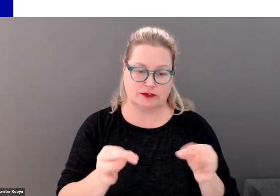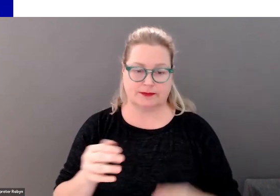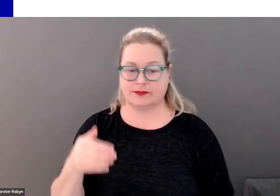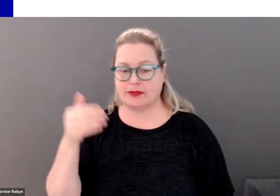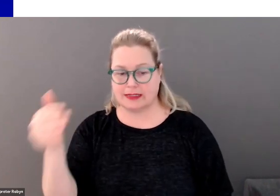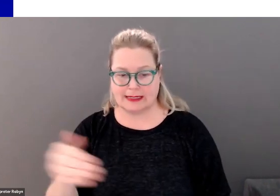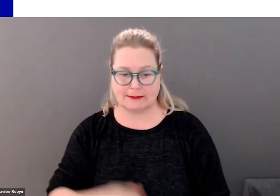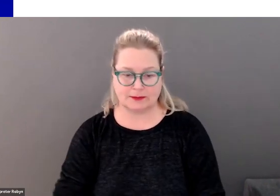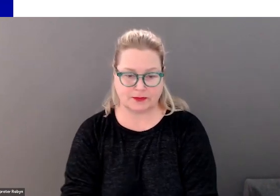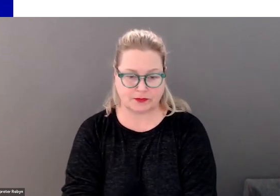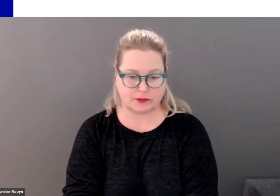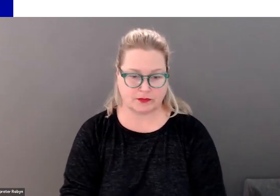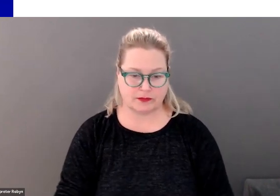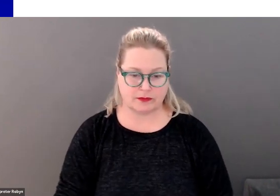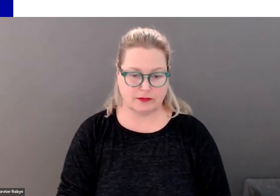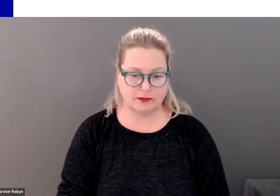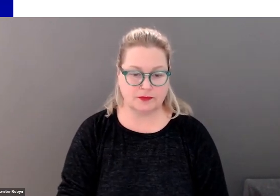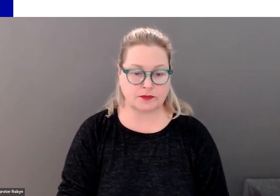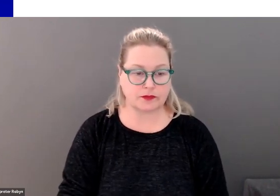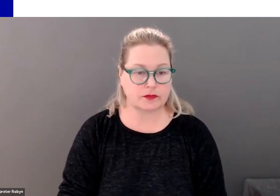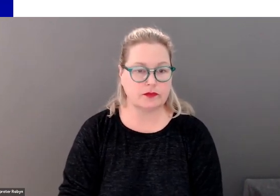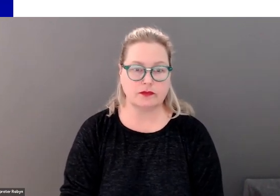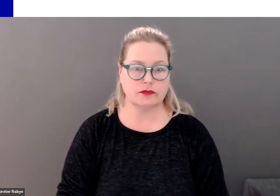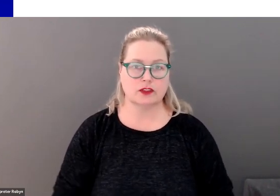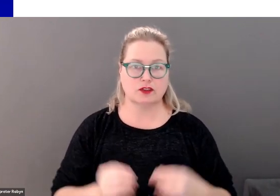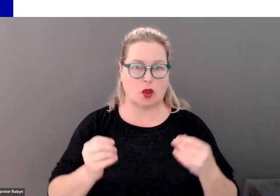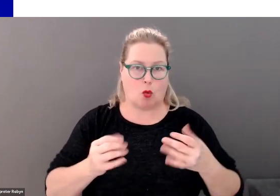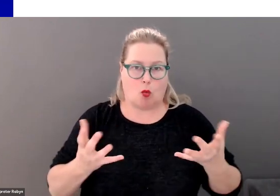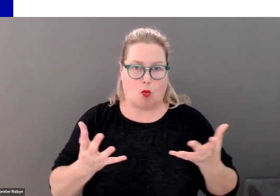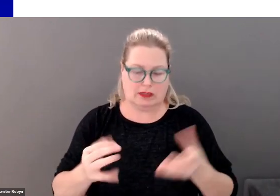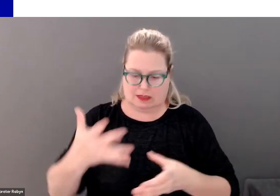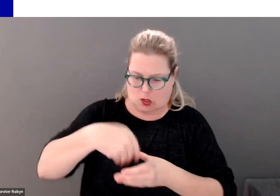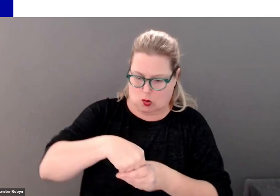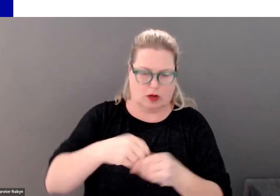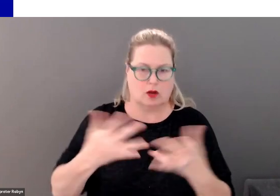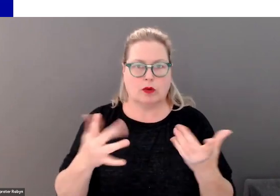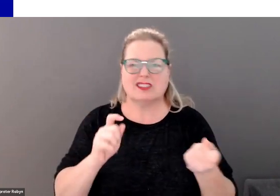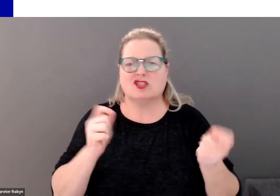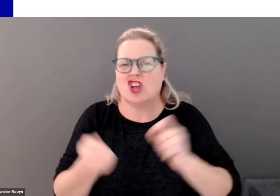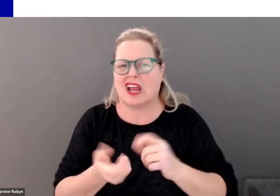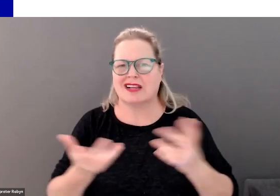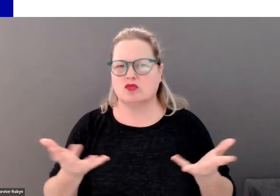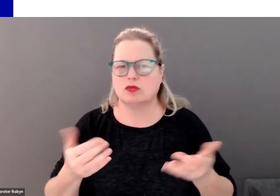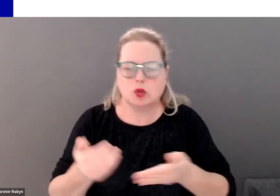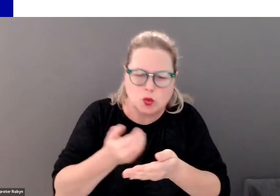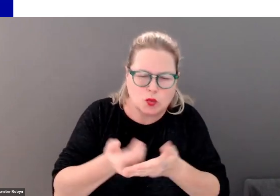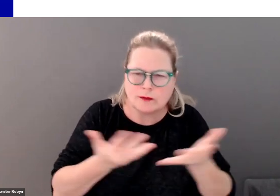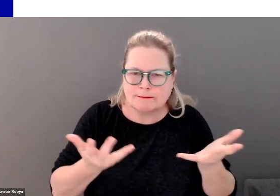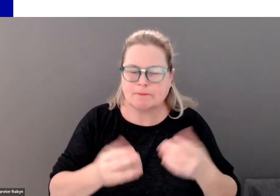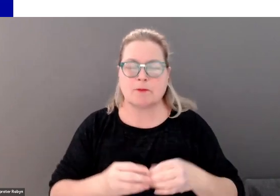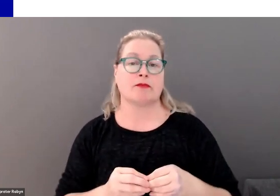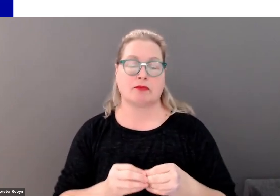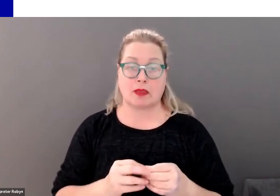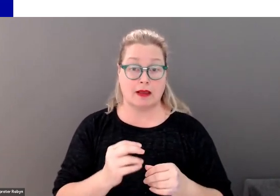So what's actually in this final rule? What does it change? The idea was to update and modernize